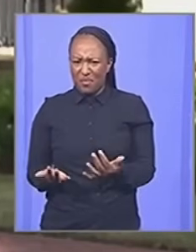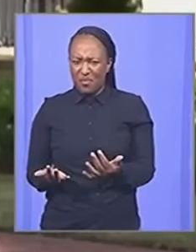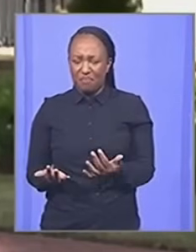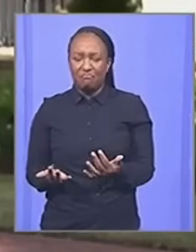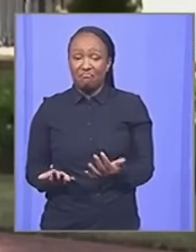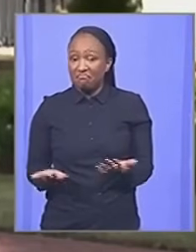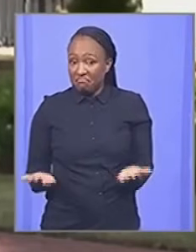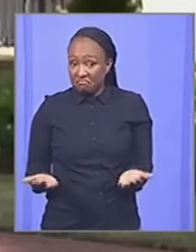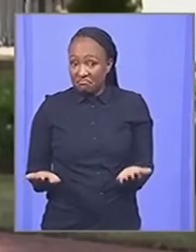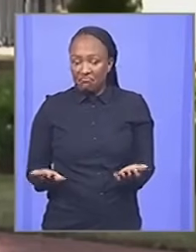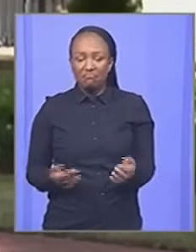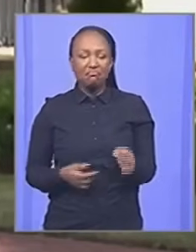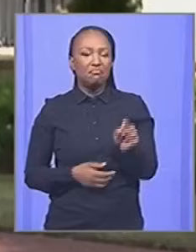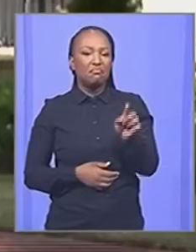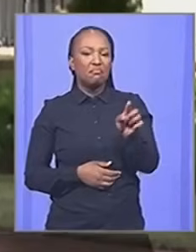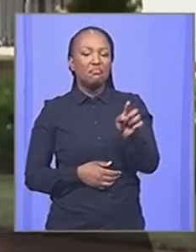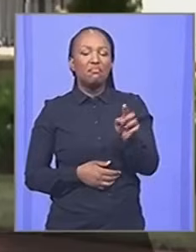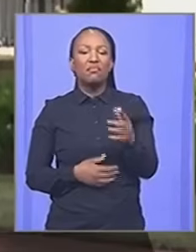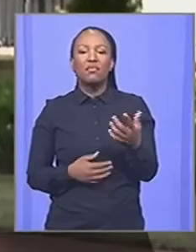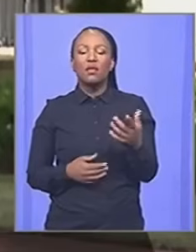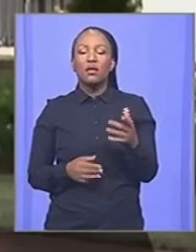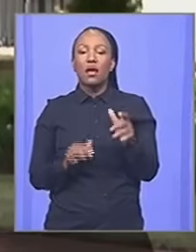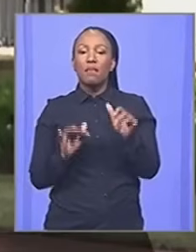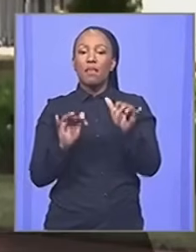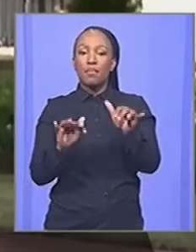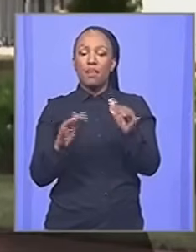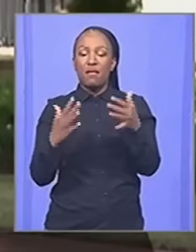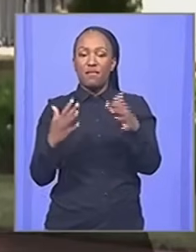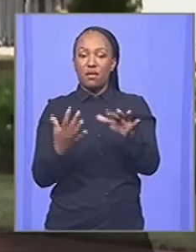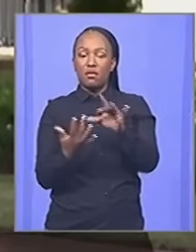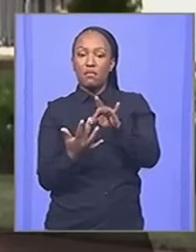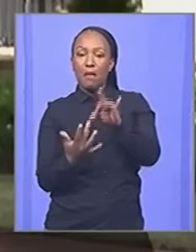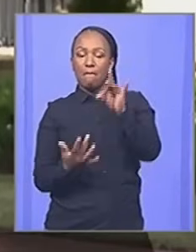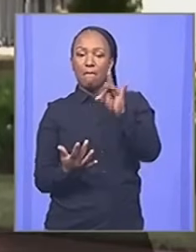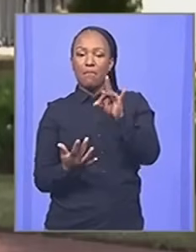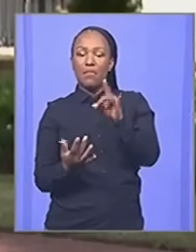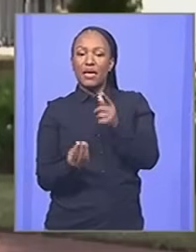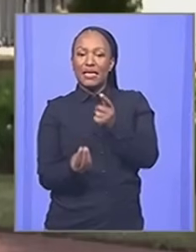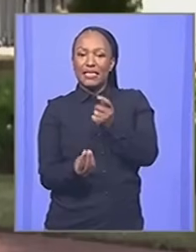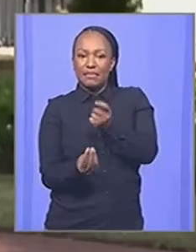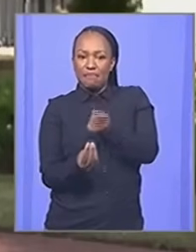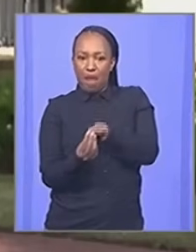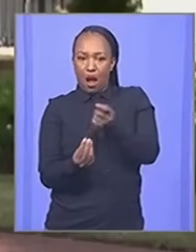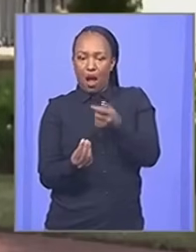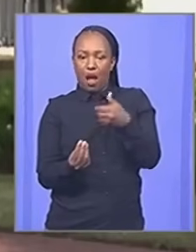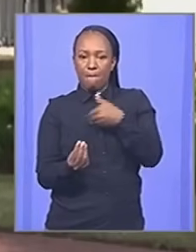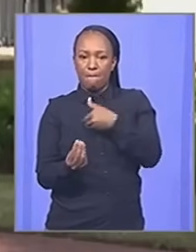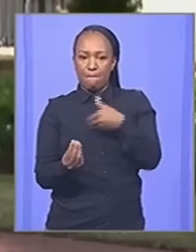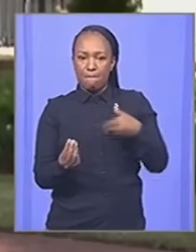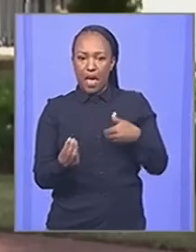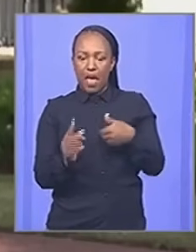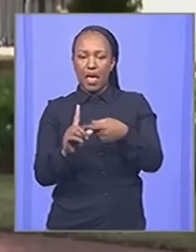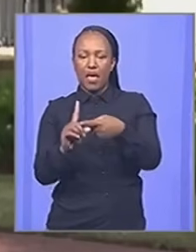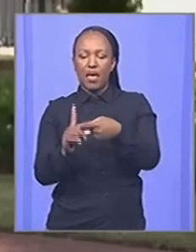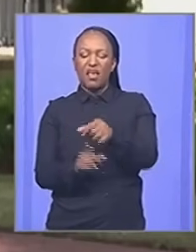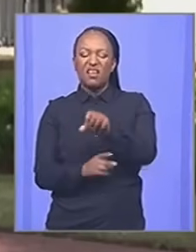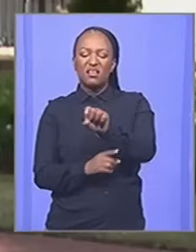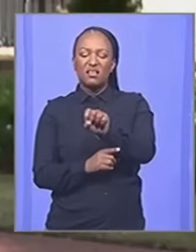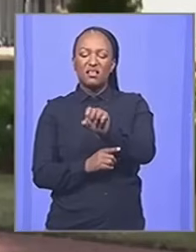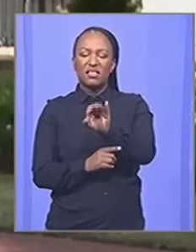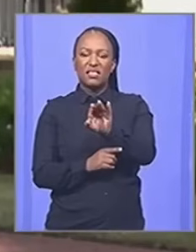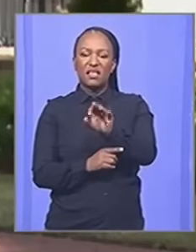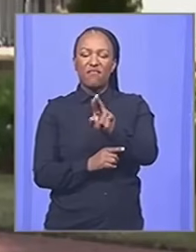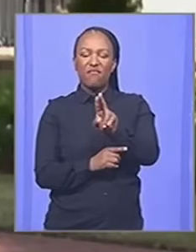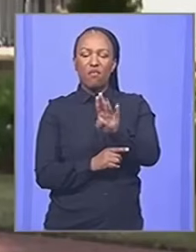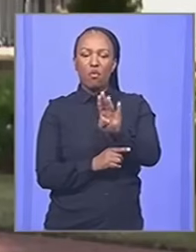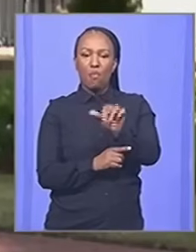teng hobane batho bana ba sa tswa kgetha speaker Mme Sifuba mabwa mona ha premier na kgetha empa ha jwale